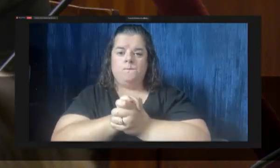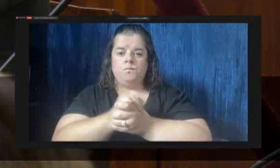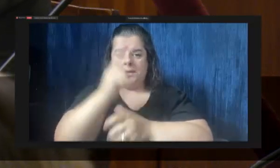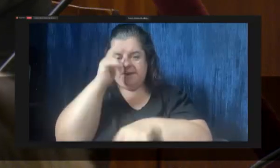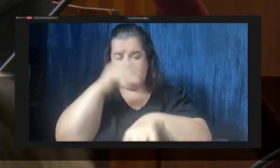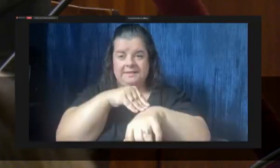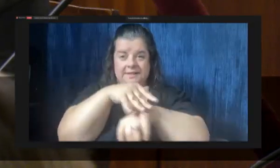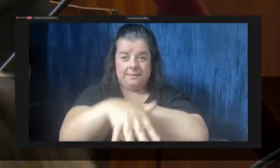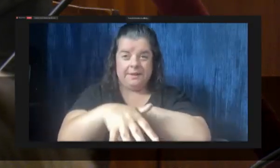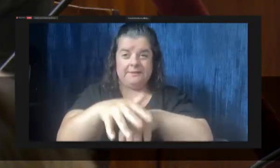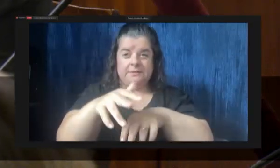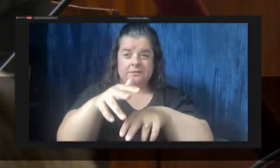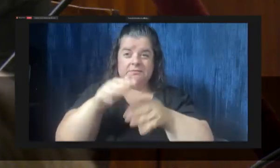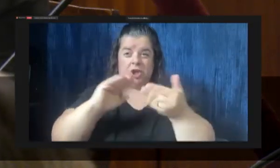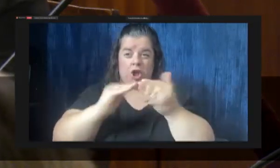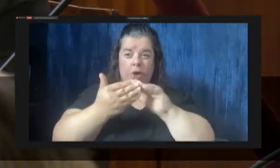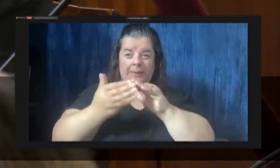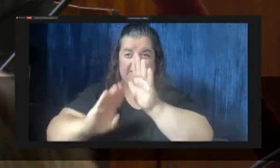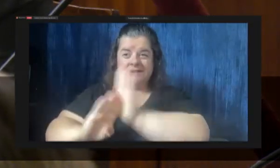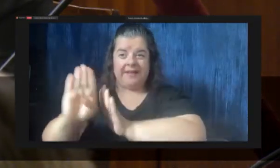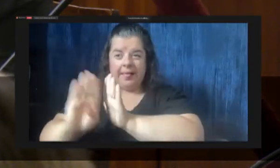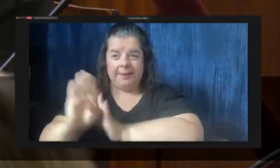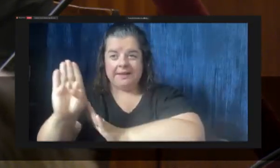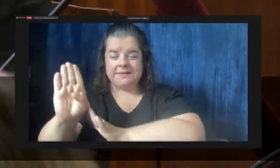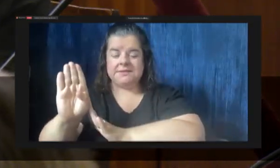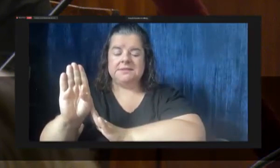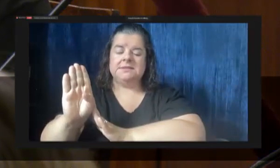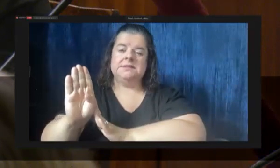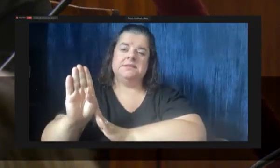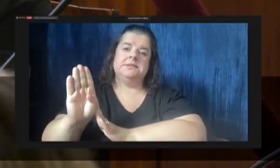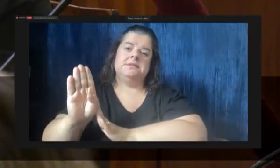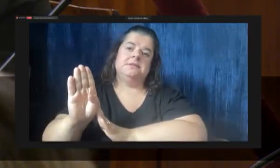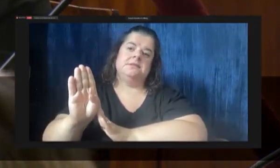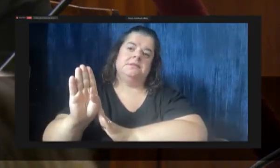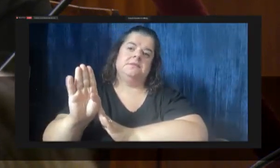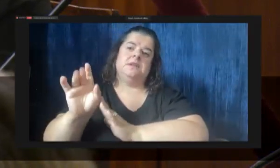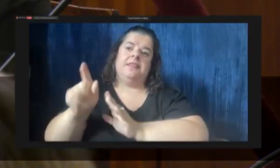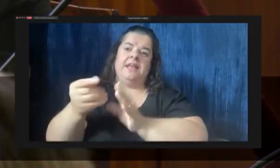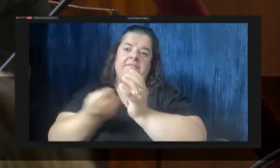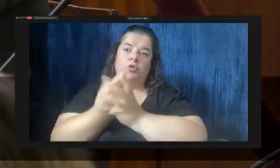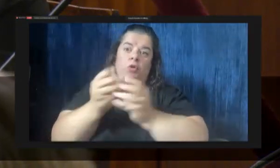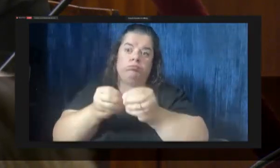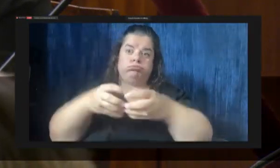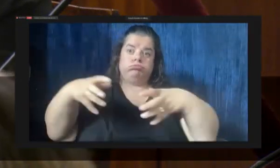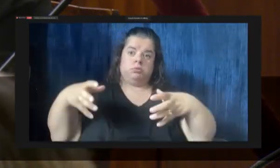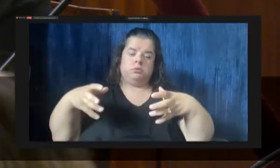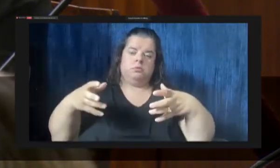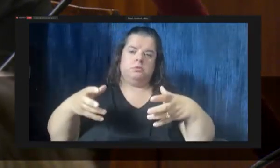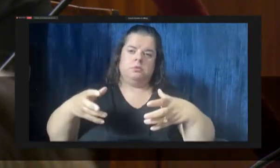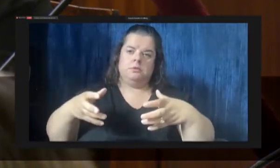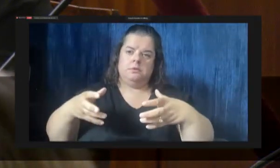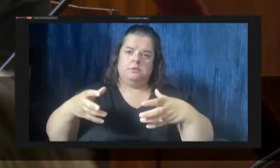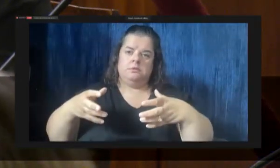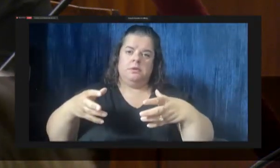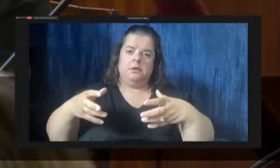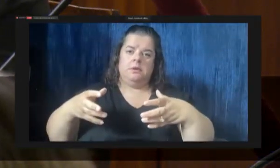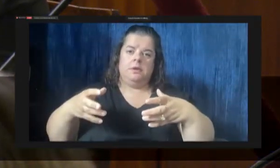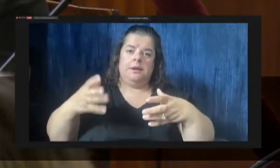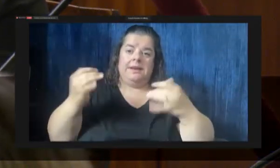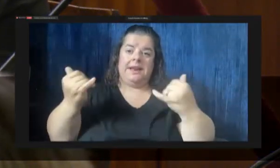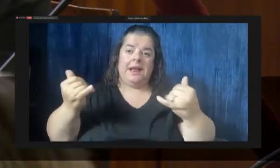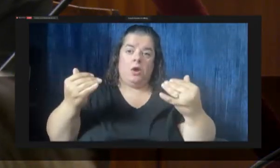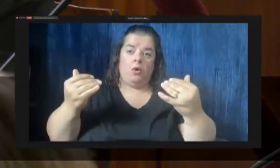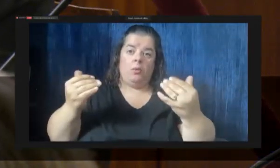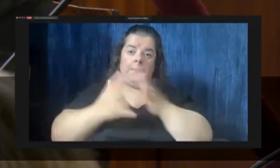urban development, where they're, you know, they proliferate to a point that they're exceedingly likely to become